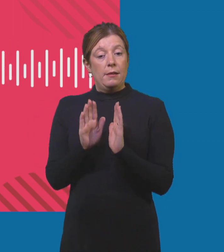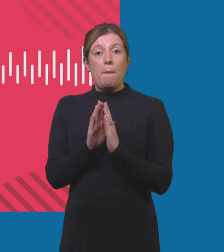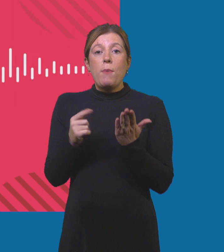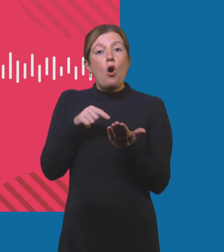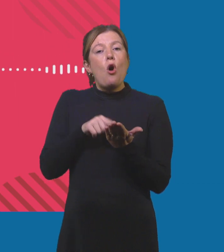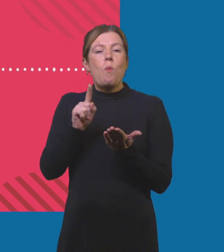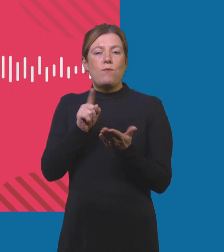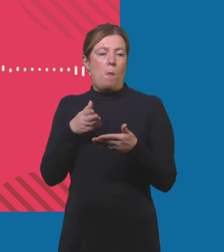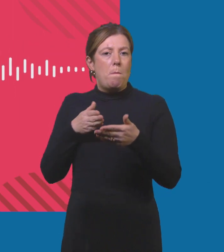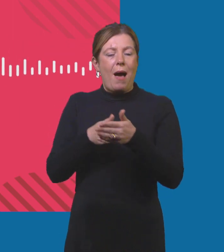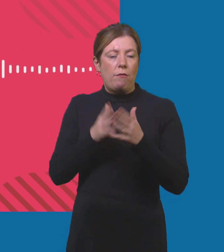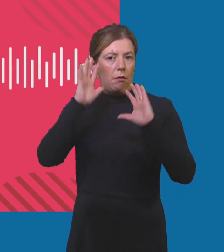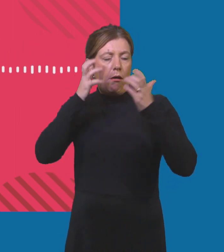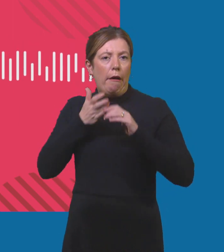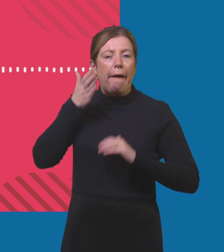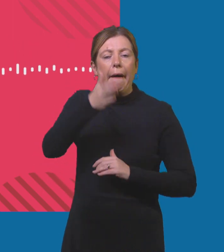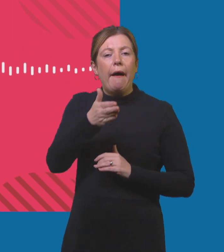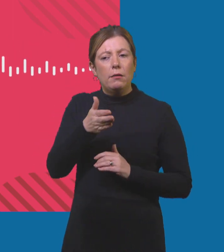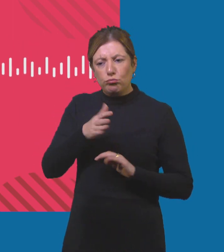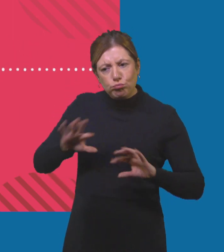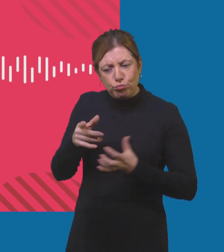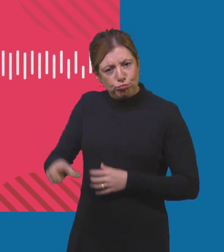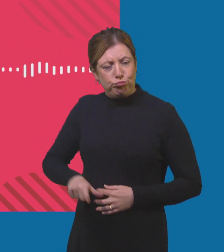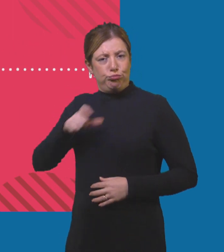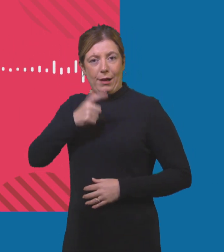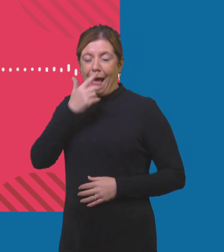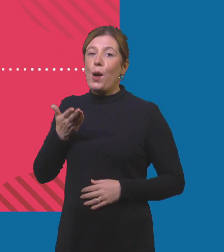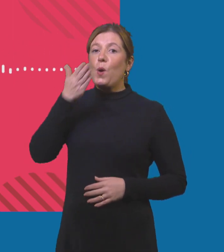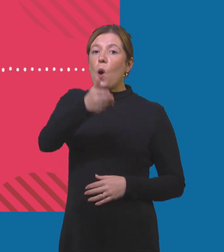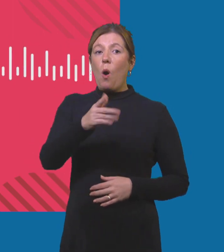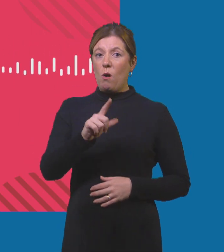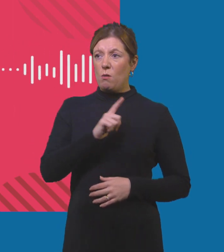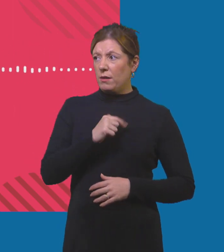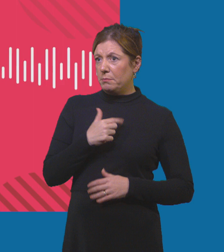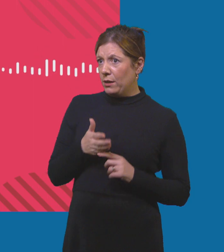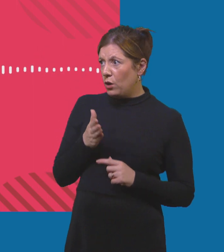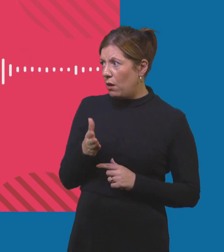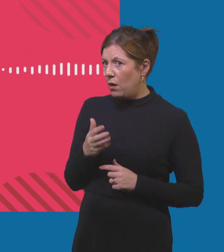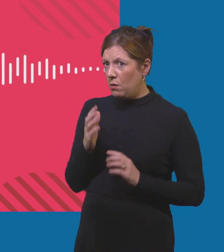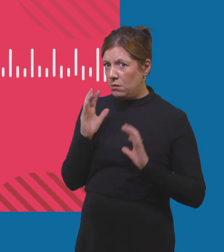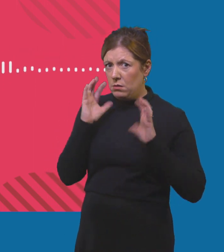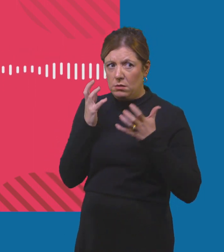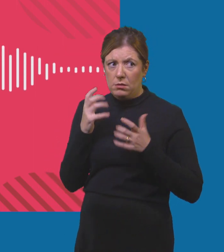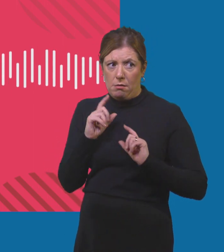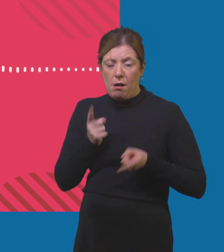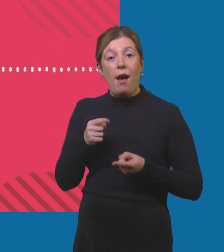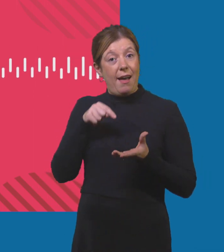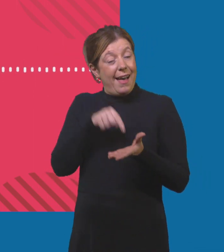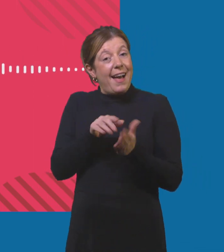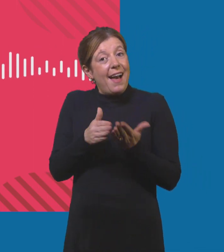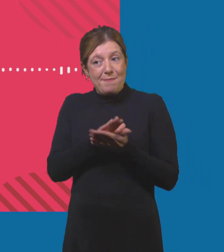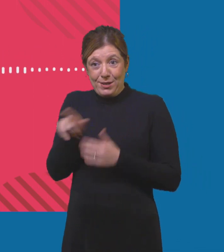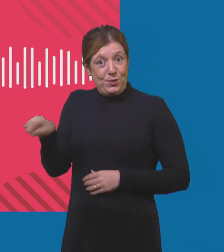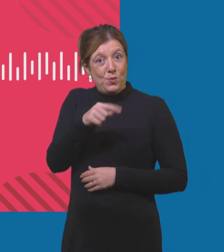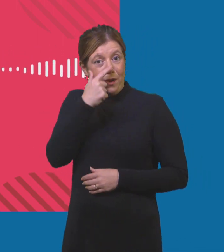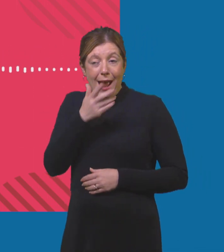remove barriers, install confidence, and encourage wheelchair users who have been daunted by the prospect of venturing off the beaten track to enjoy the beauty and